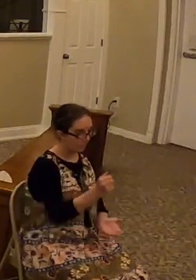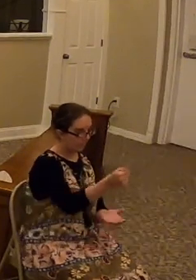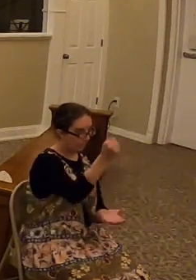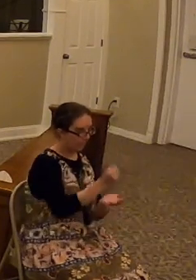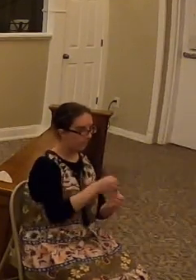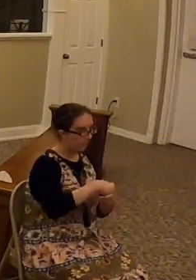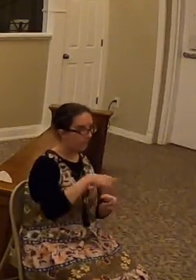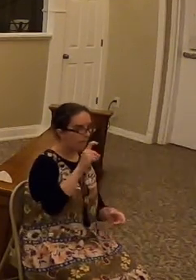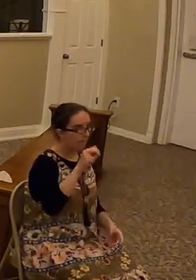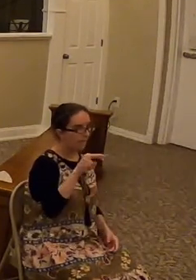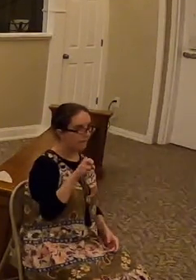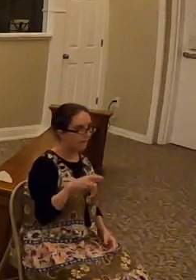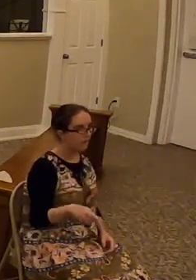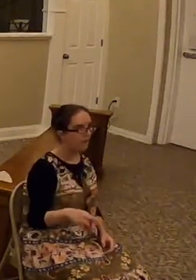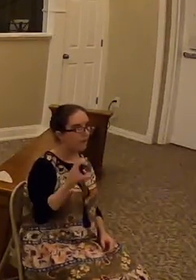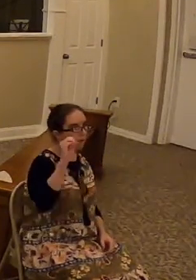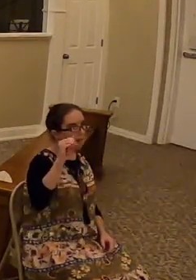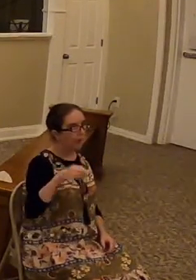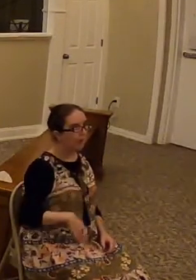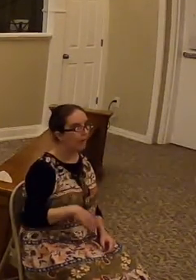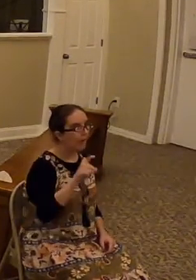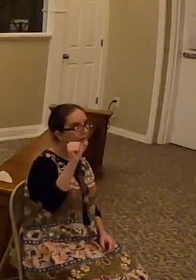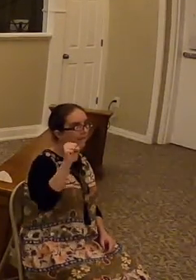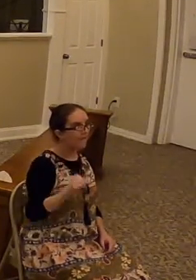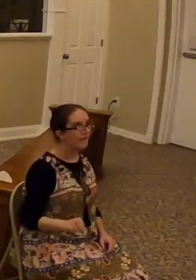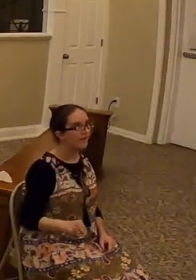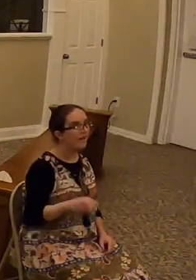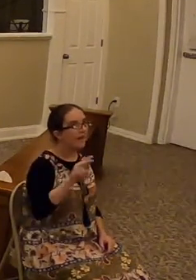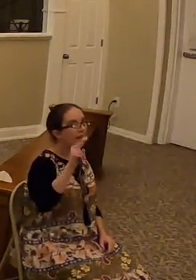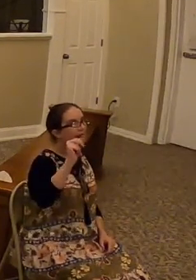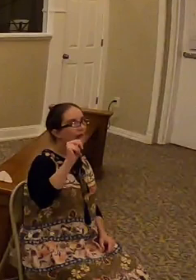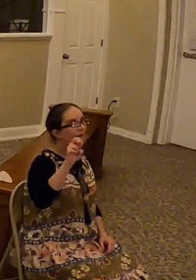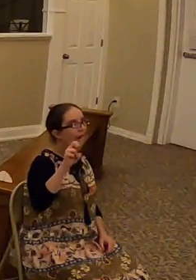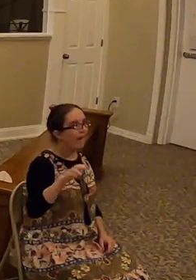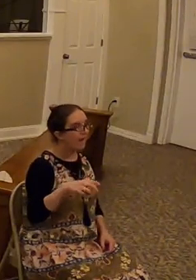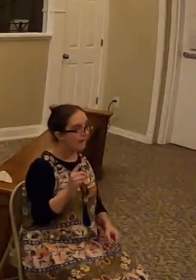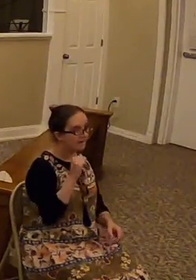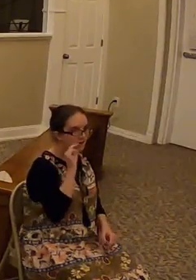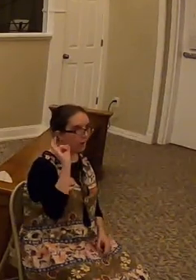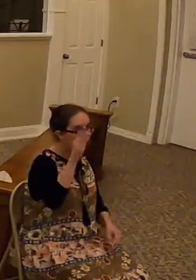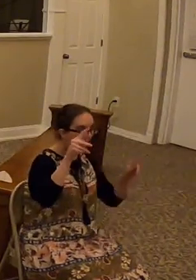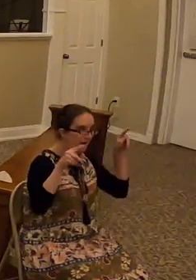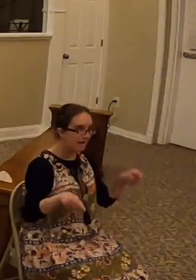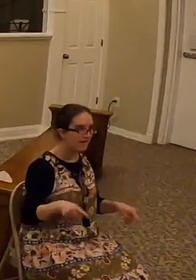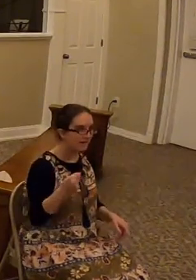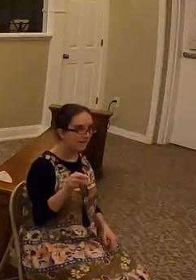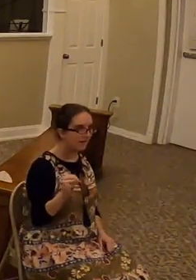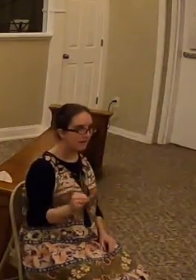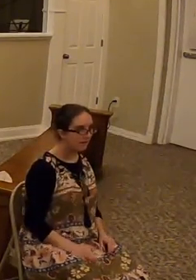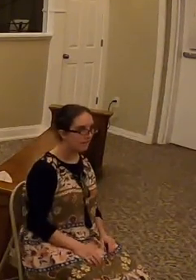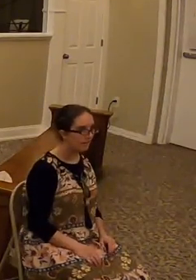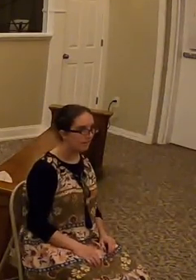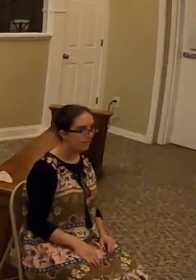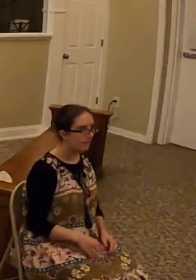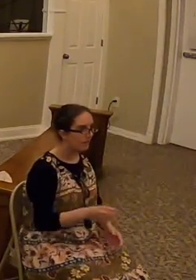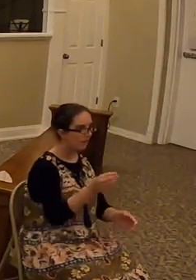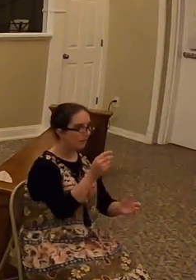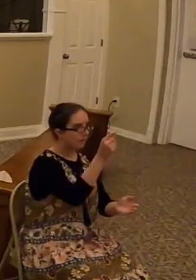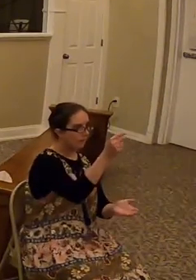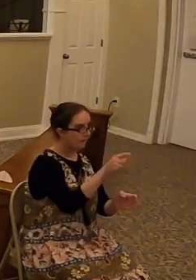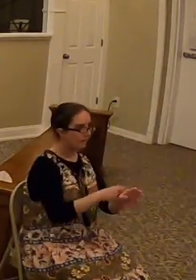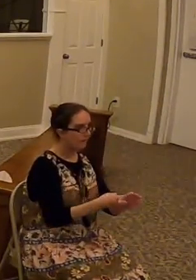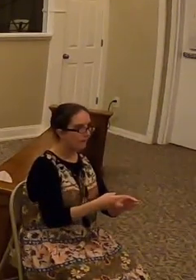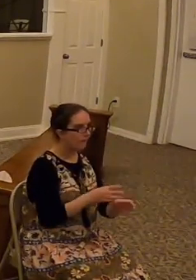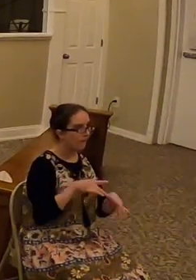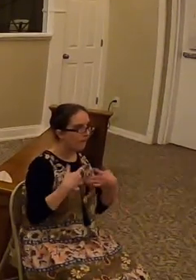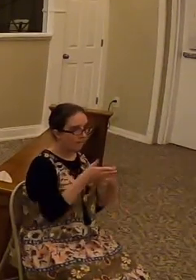established one in Denver, Colorado. He established one in Las Vegas, Nevada. He didn't pastor them for years. He just got them going. And